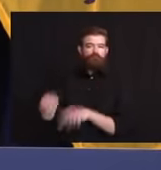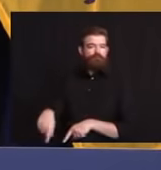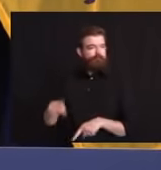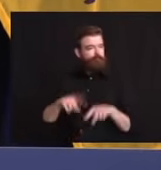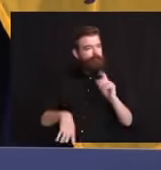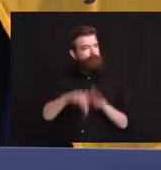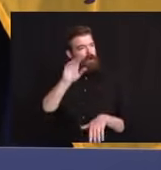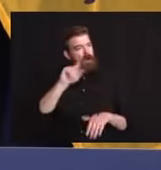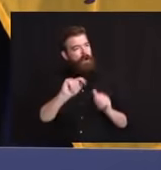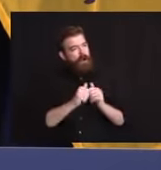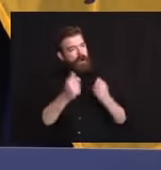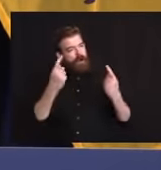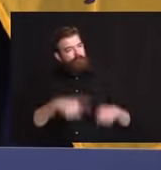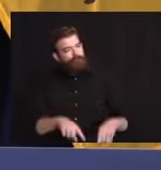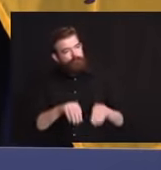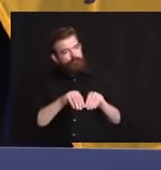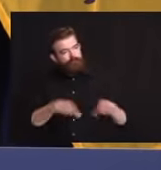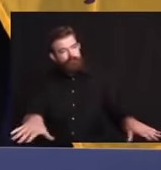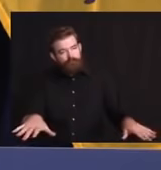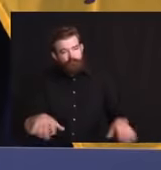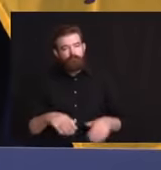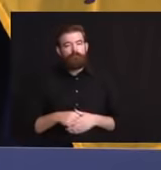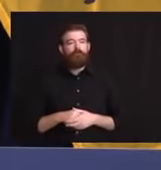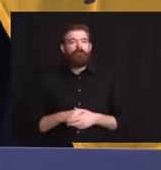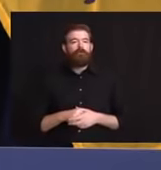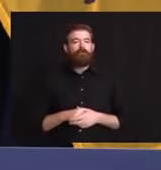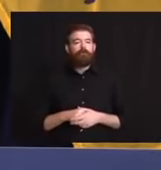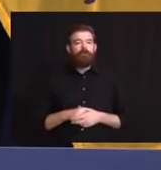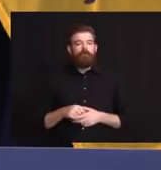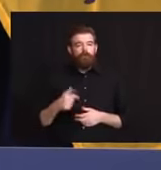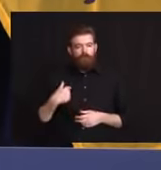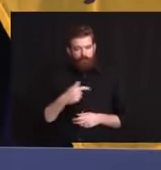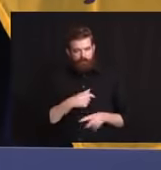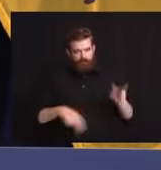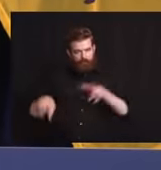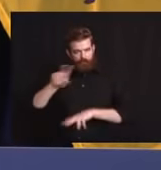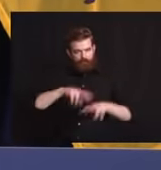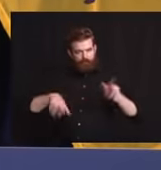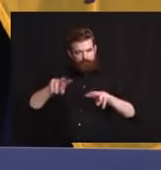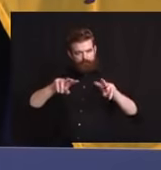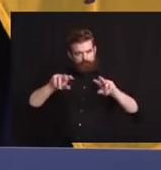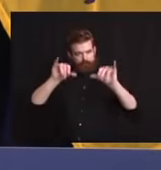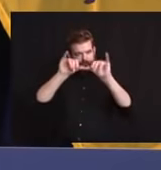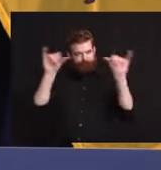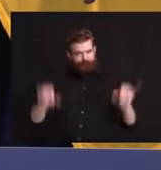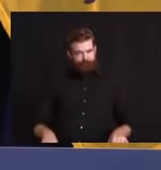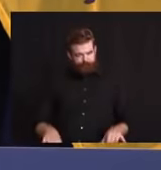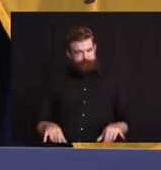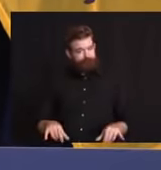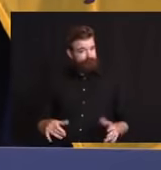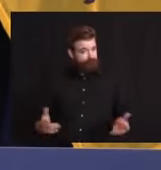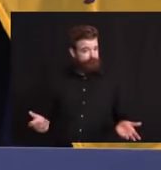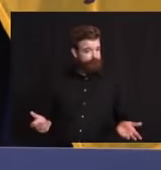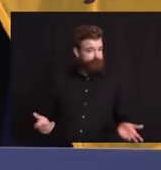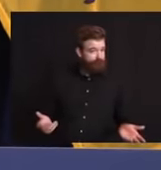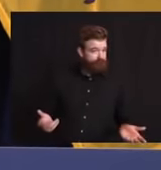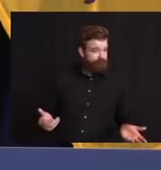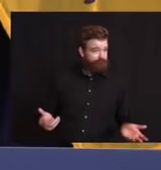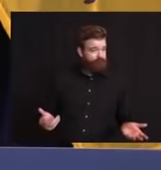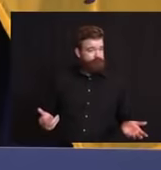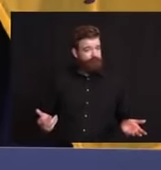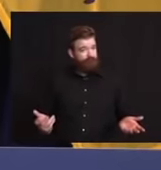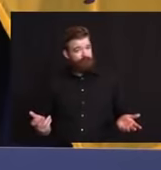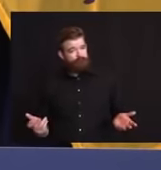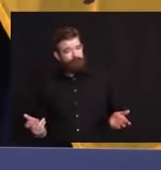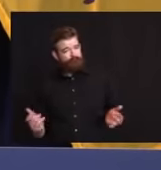the system feels to us as though it is working. That does not mean that there is not concern. That does not mean that every one of these